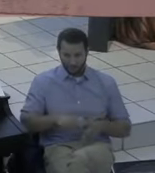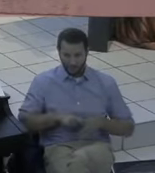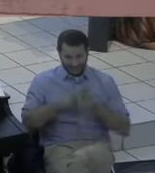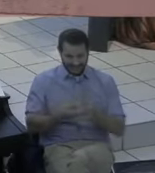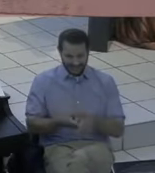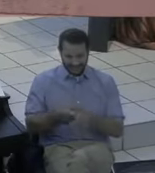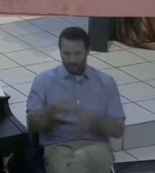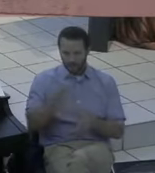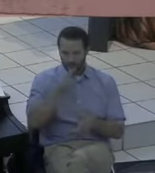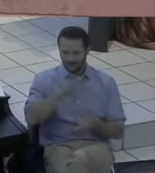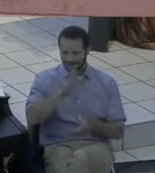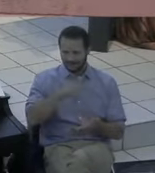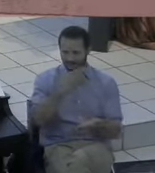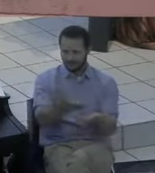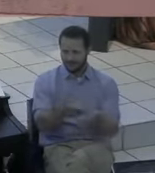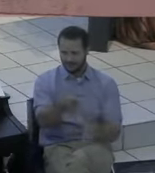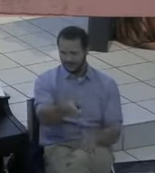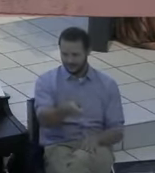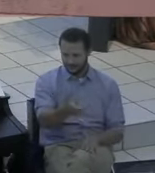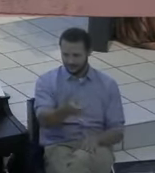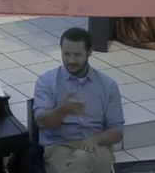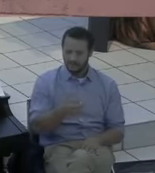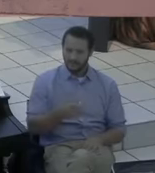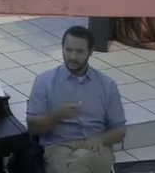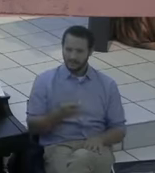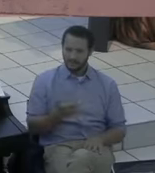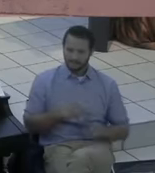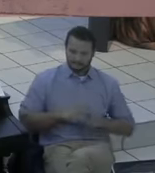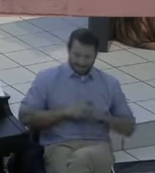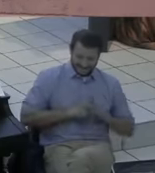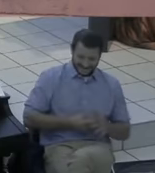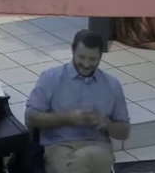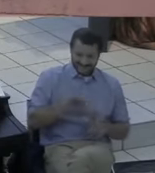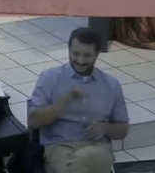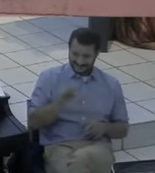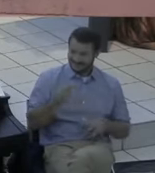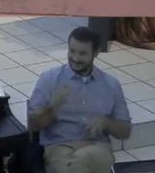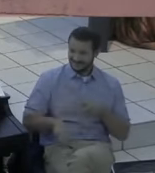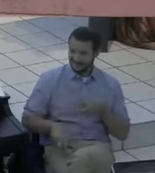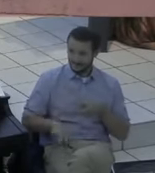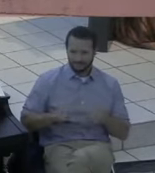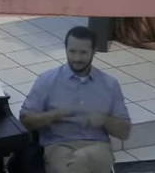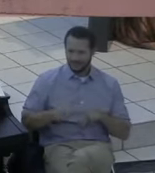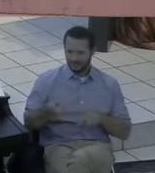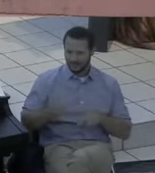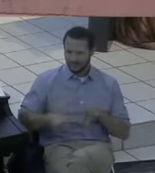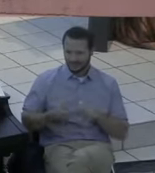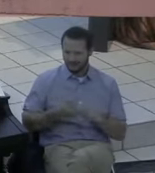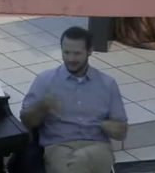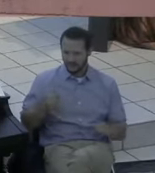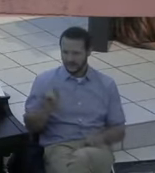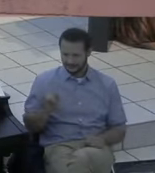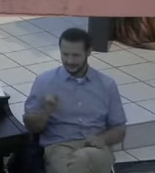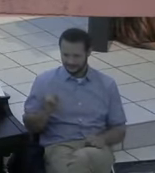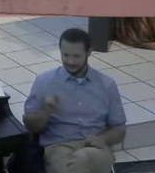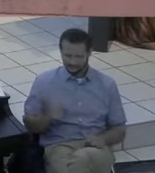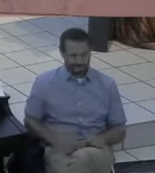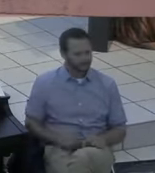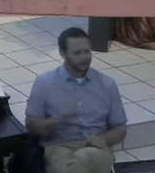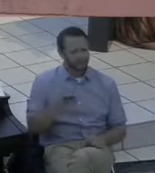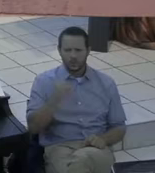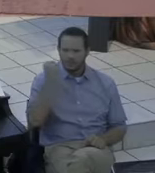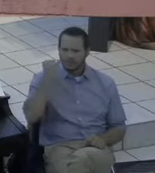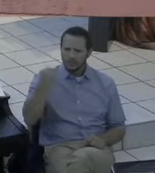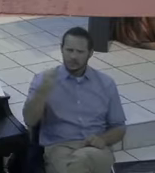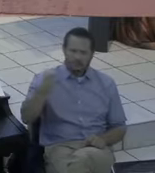Beginning is difficult but unavoidable." So let's say that wisdom is calling you to